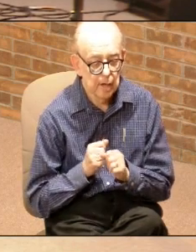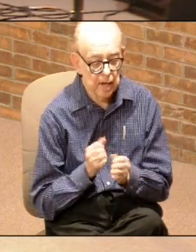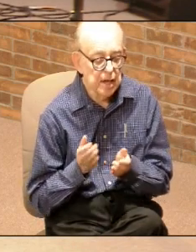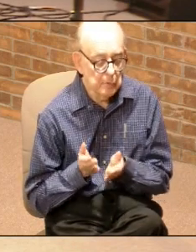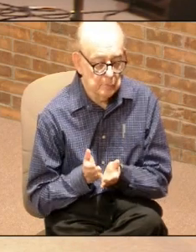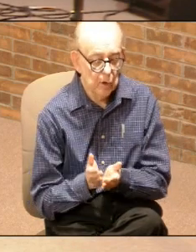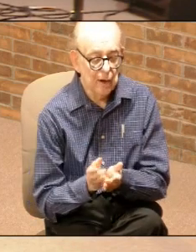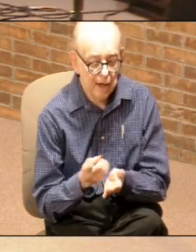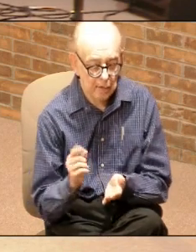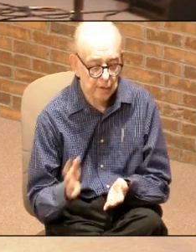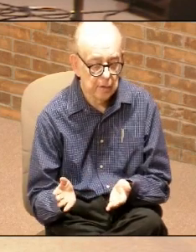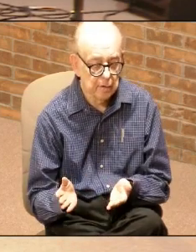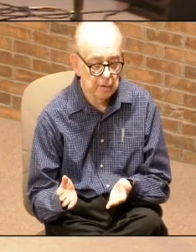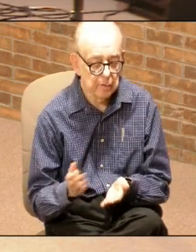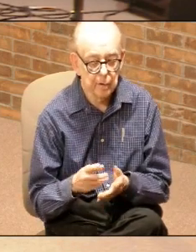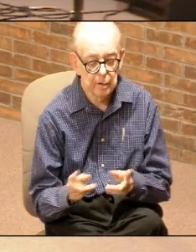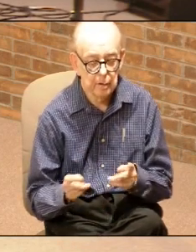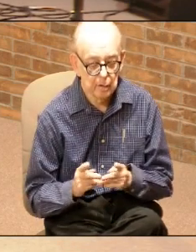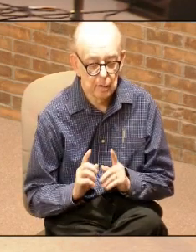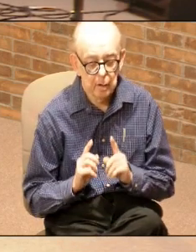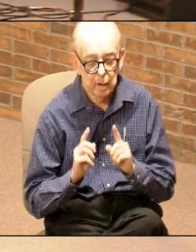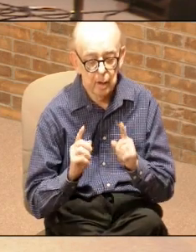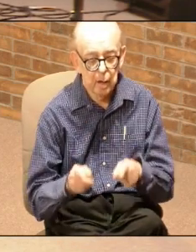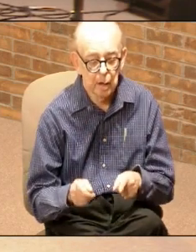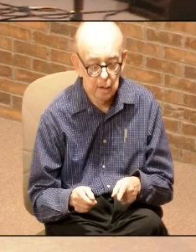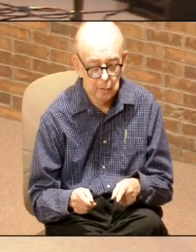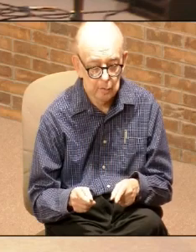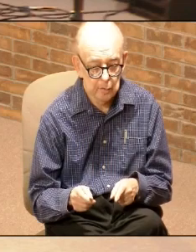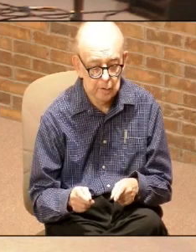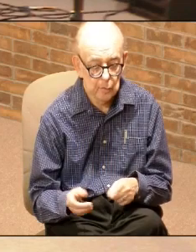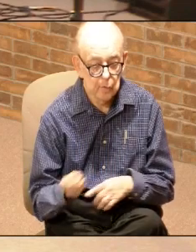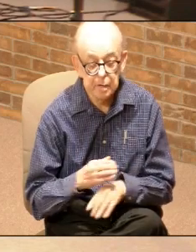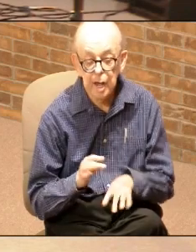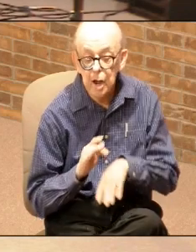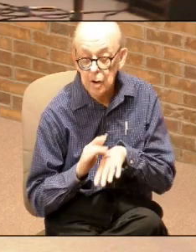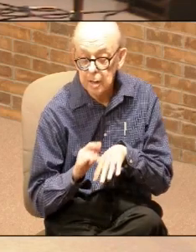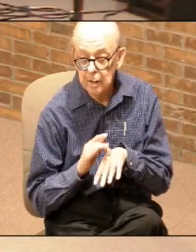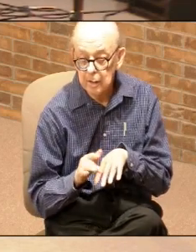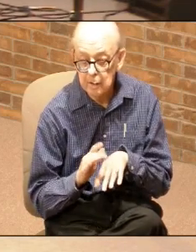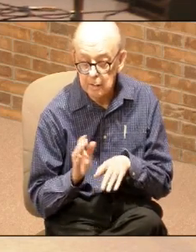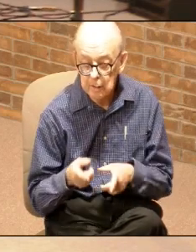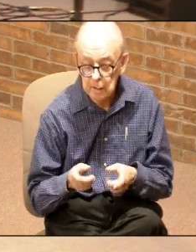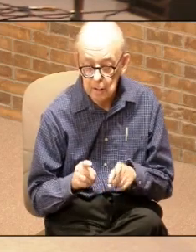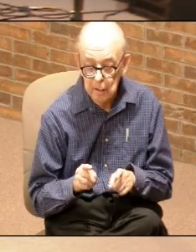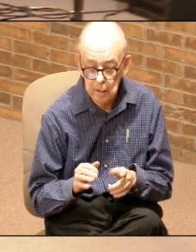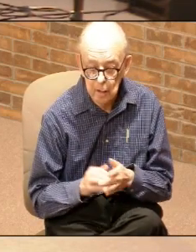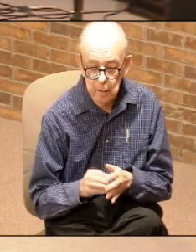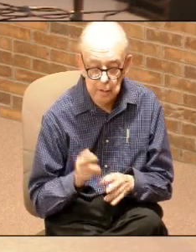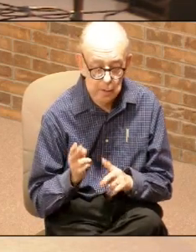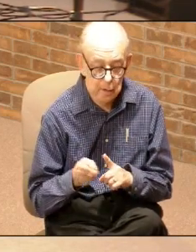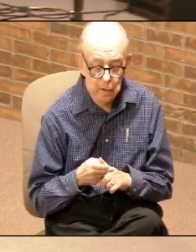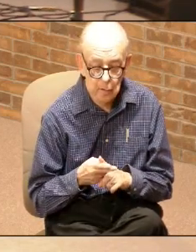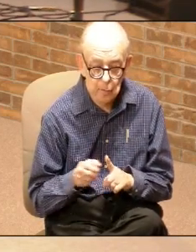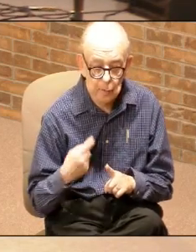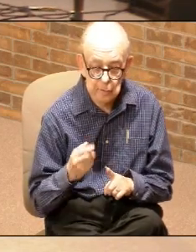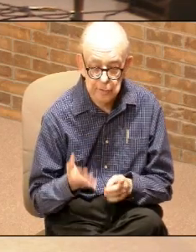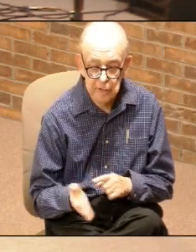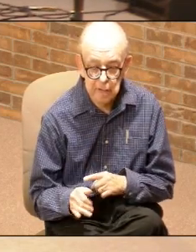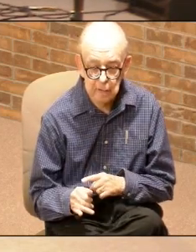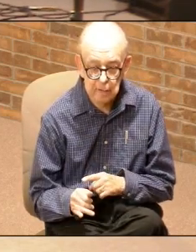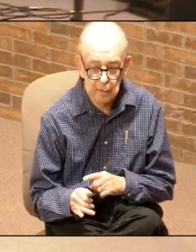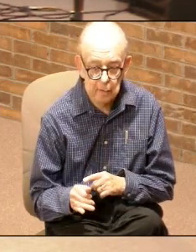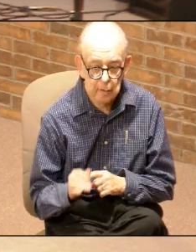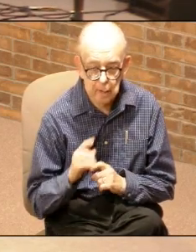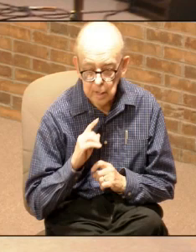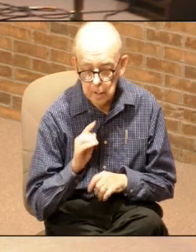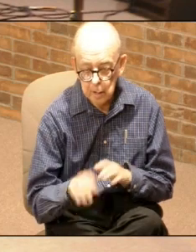out in New Orleans, going somewhere, and so we went the day early. And it just so happened that the hotel we were staying in, you